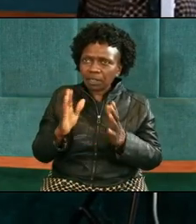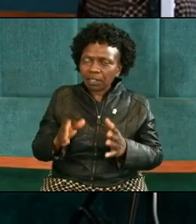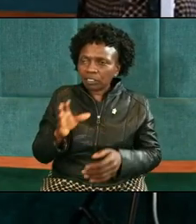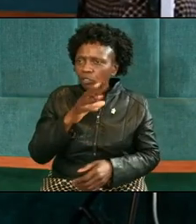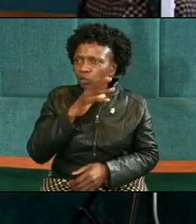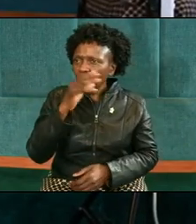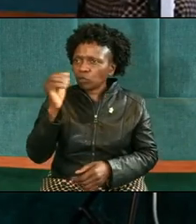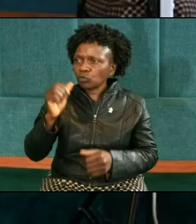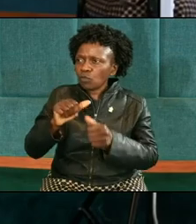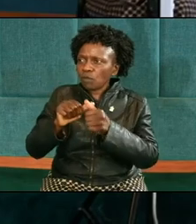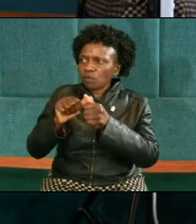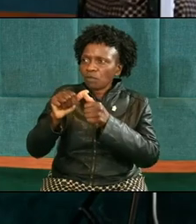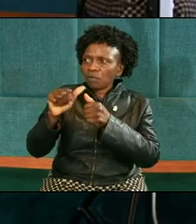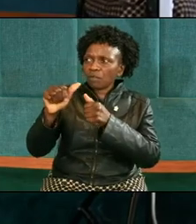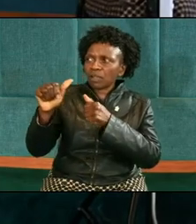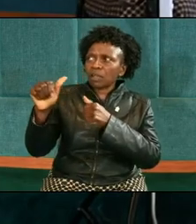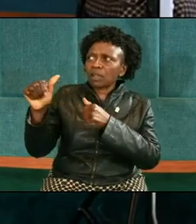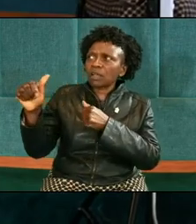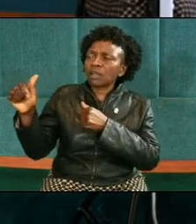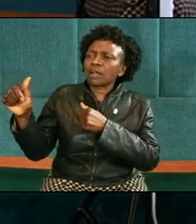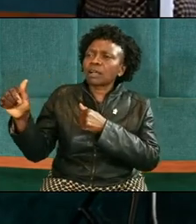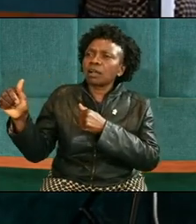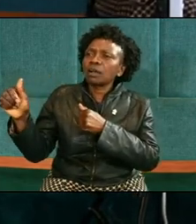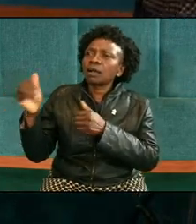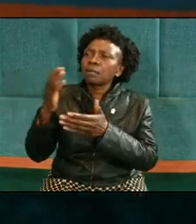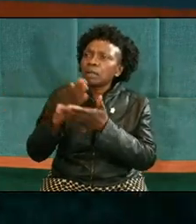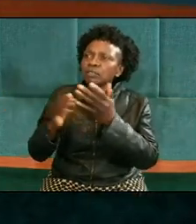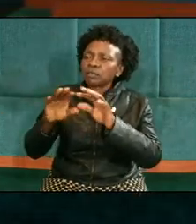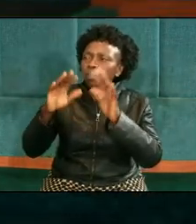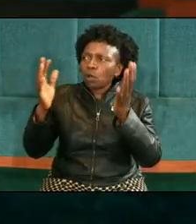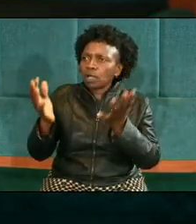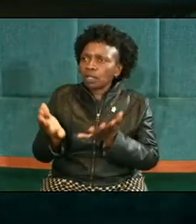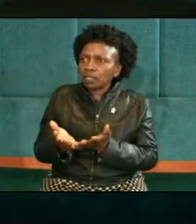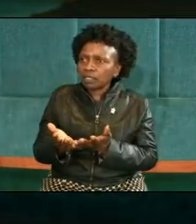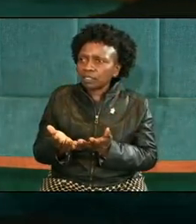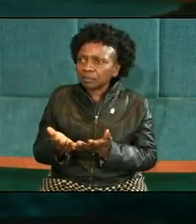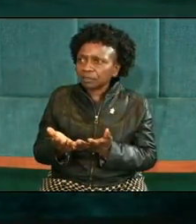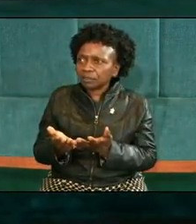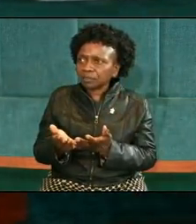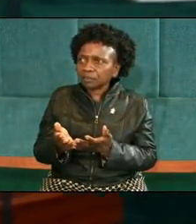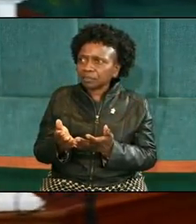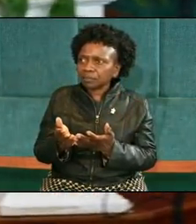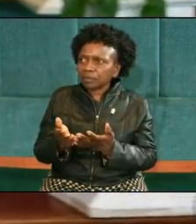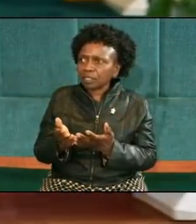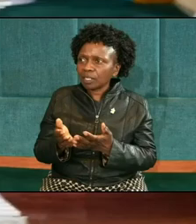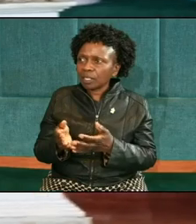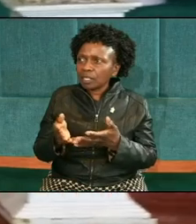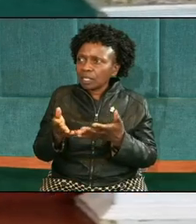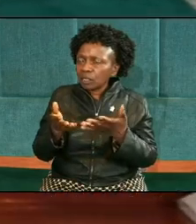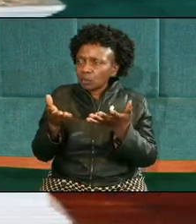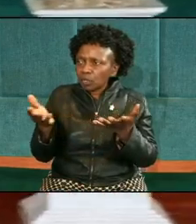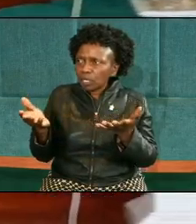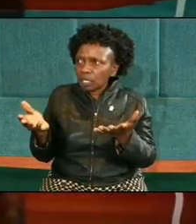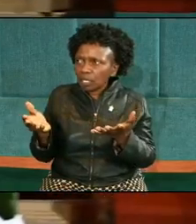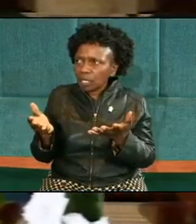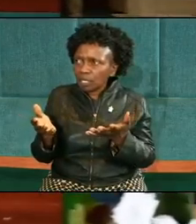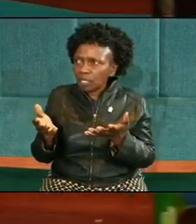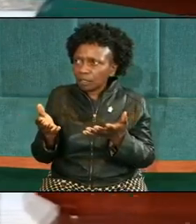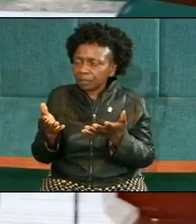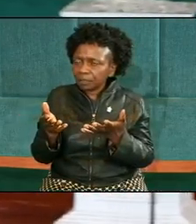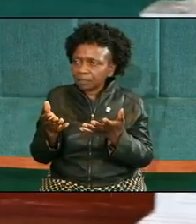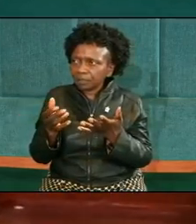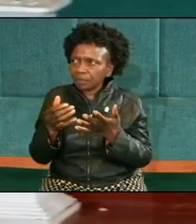going to the farthest part of the world. And he doesn't care where that is,